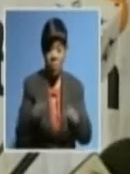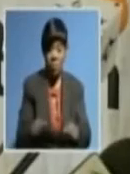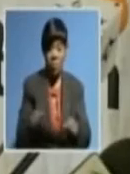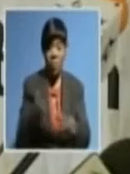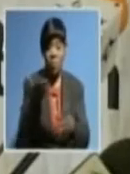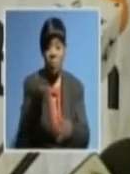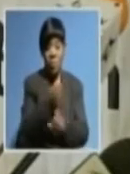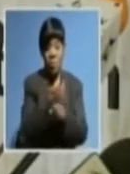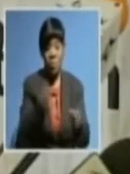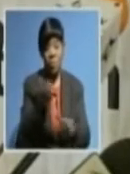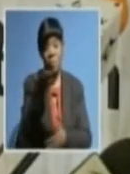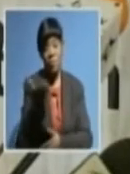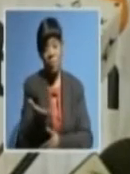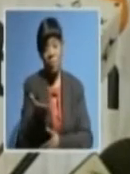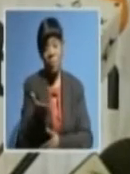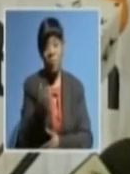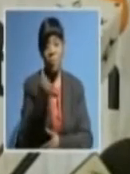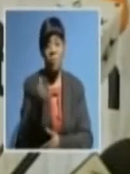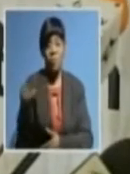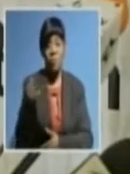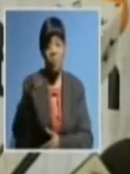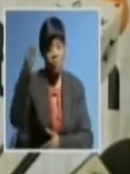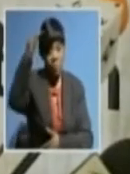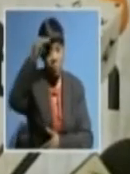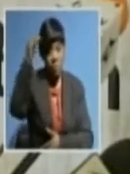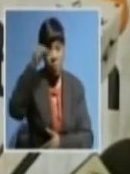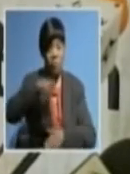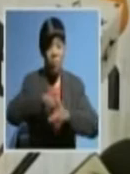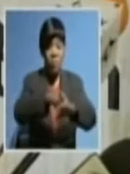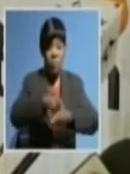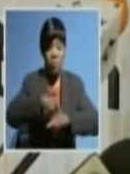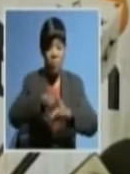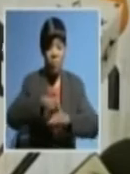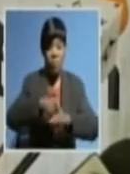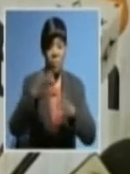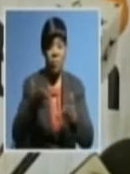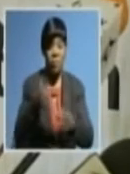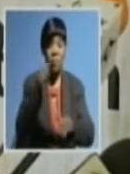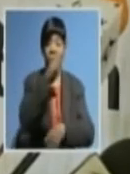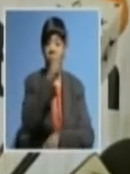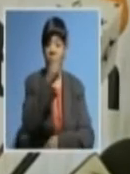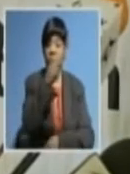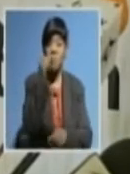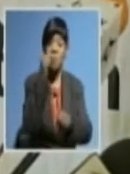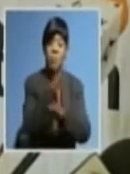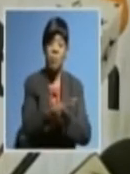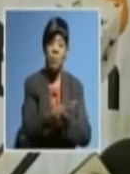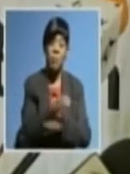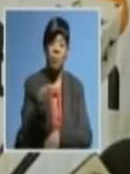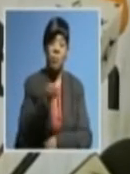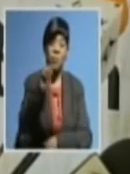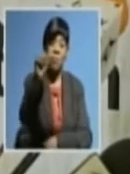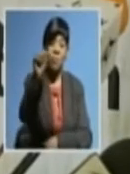I know the Minister of Transport is already on ground in Livingstone to try and address these issues with Ministry of Health in terms of